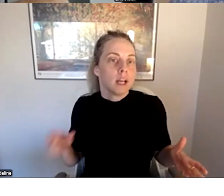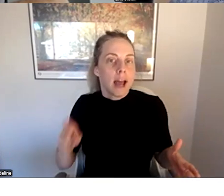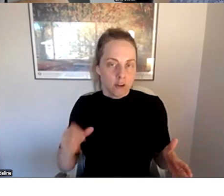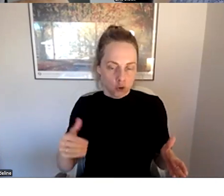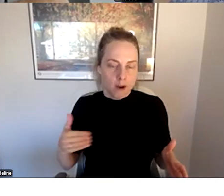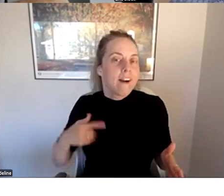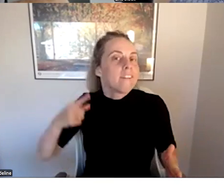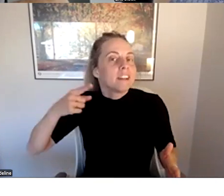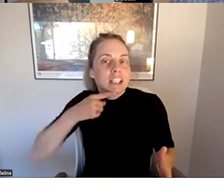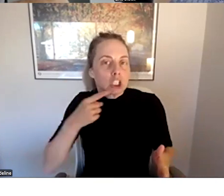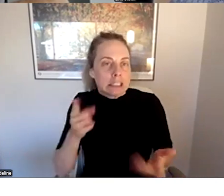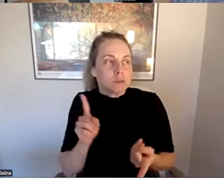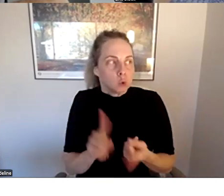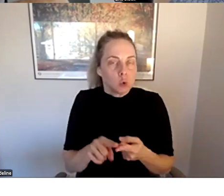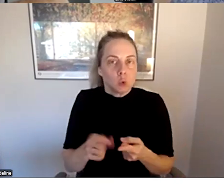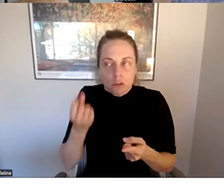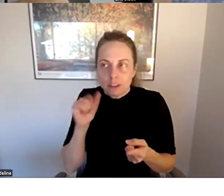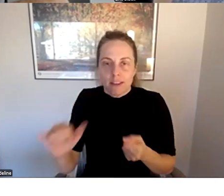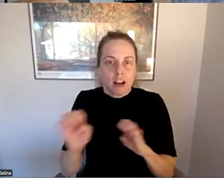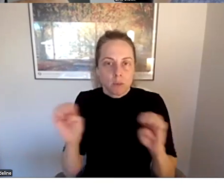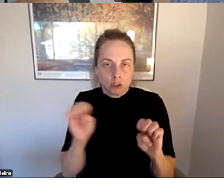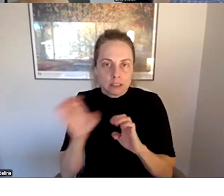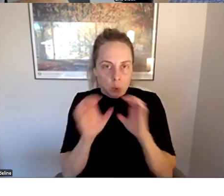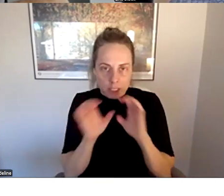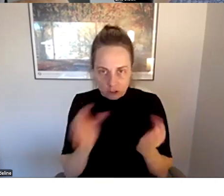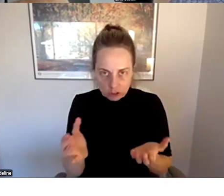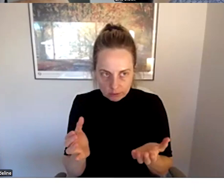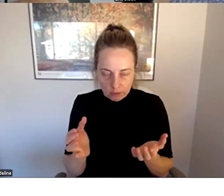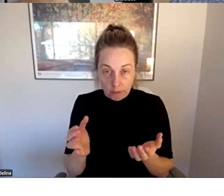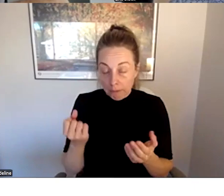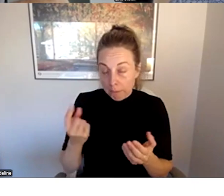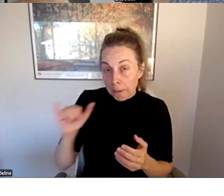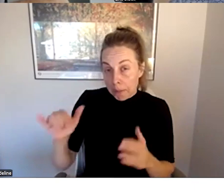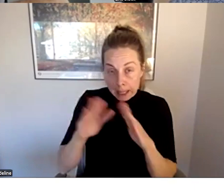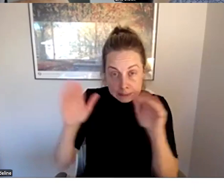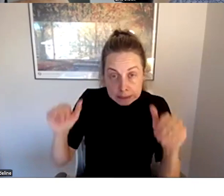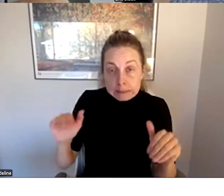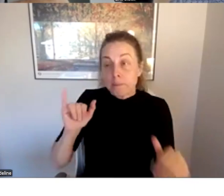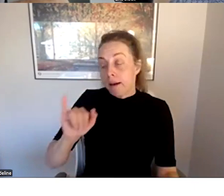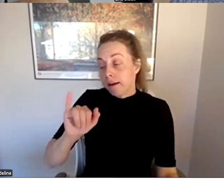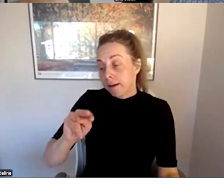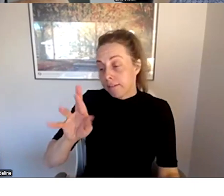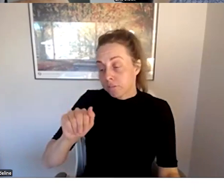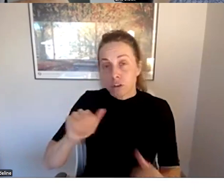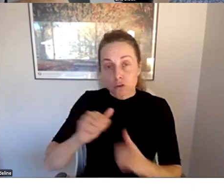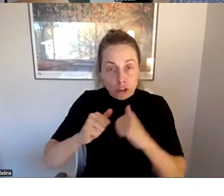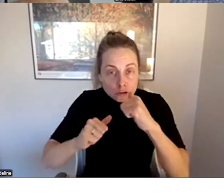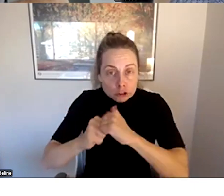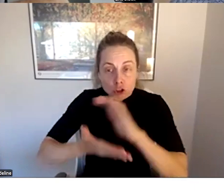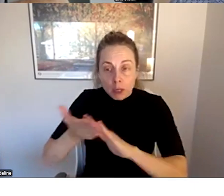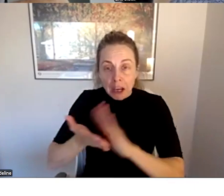communication emergency was, and yet the quality of the system and the infrastructure that ran that system